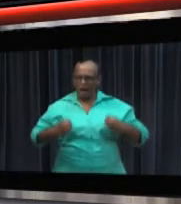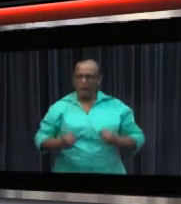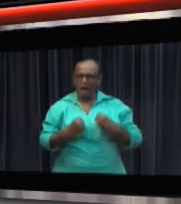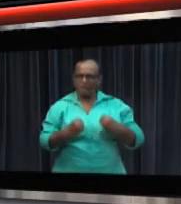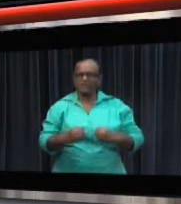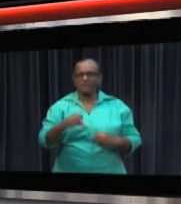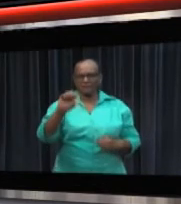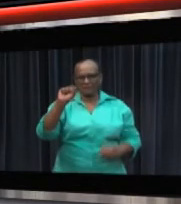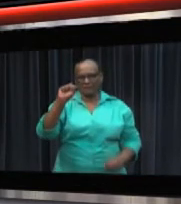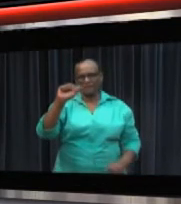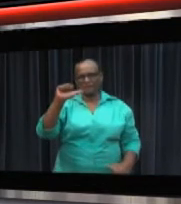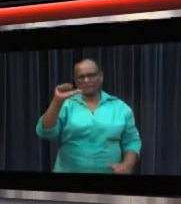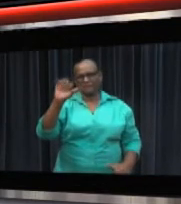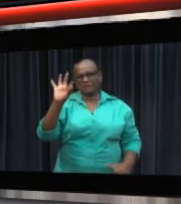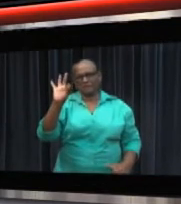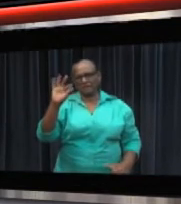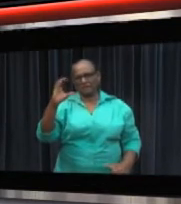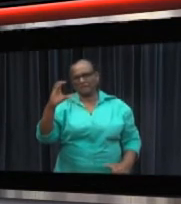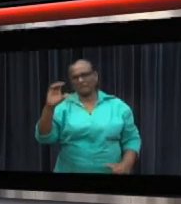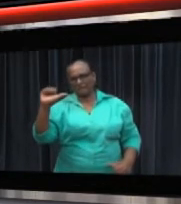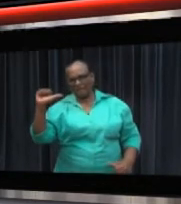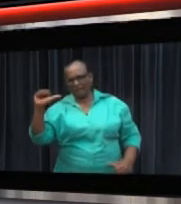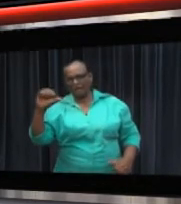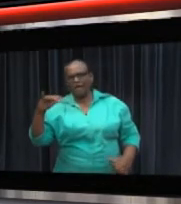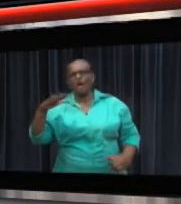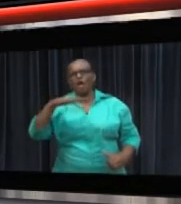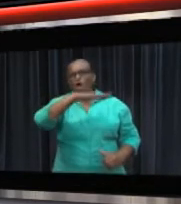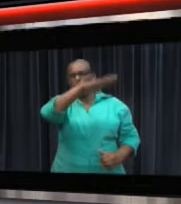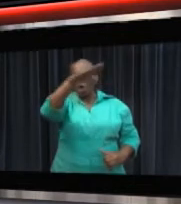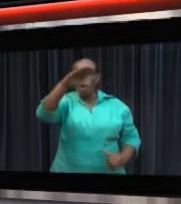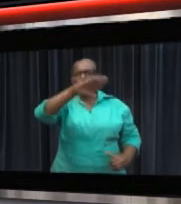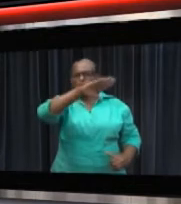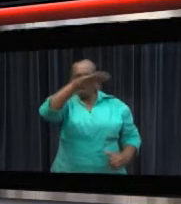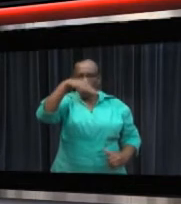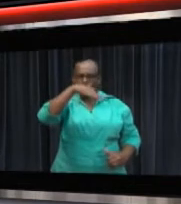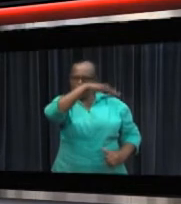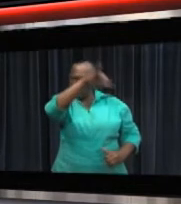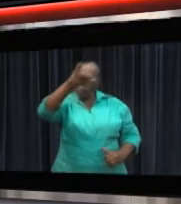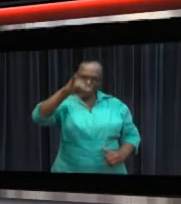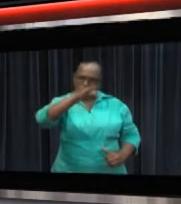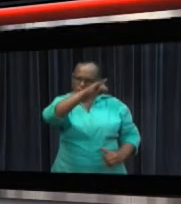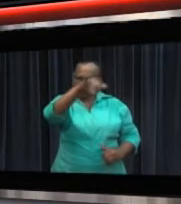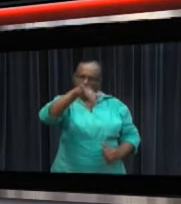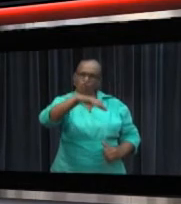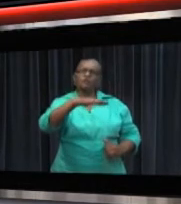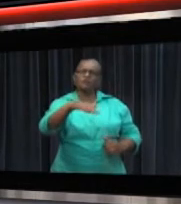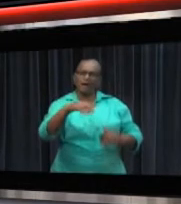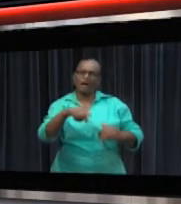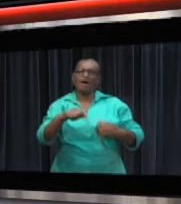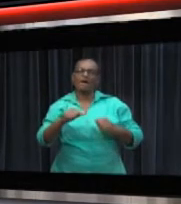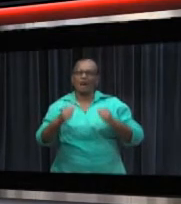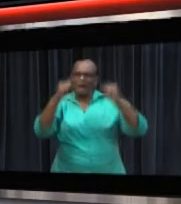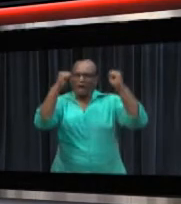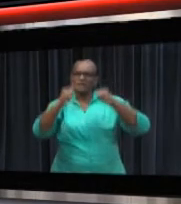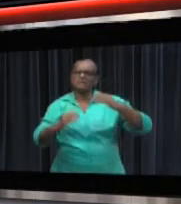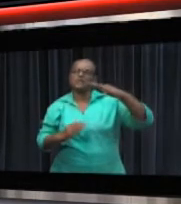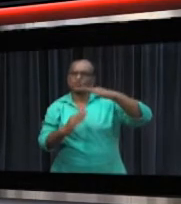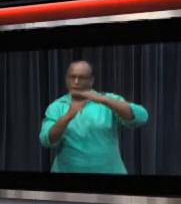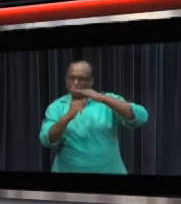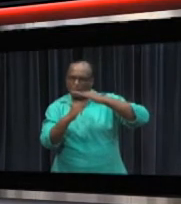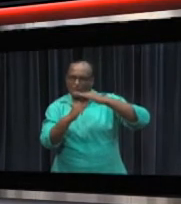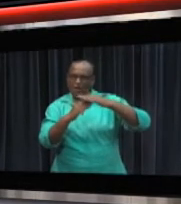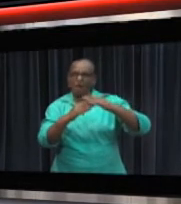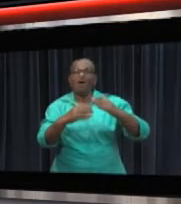The industrial actions of the SATC, the Association of Air Traffic Controllers, have been